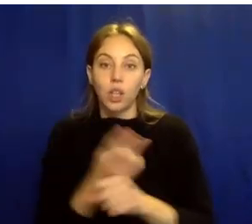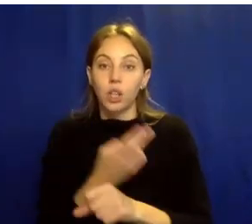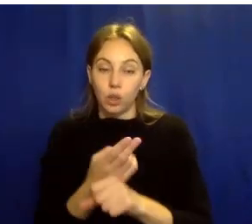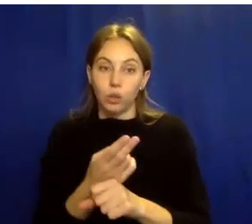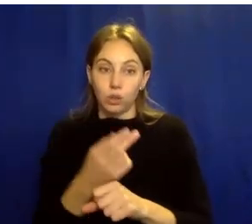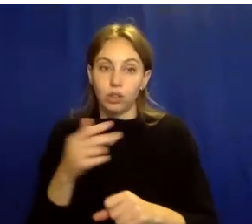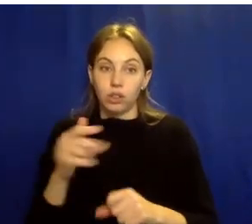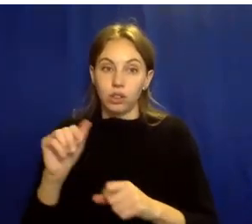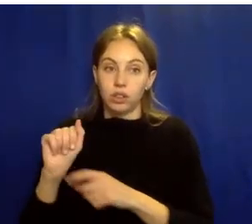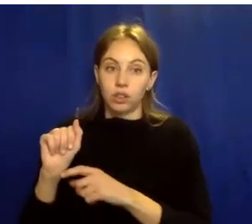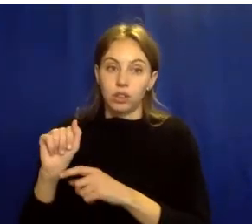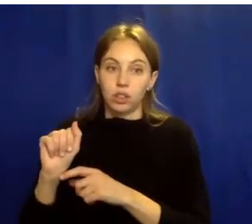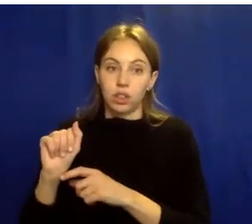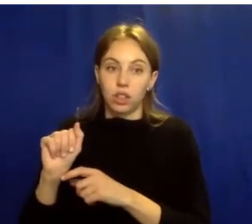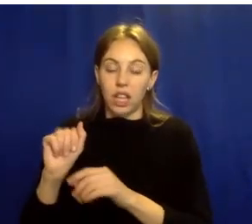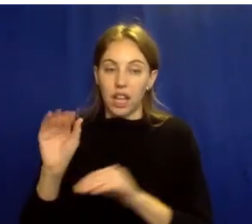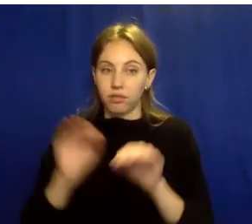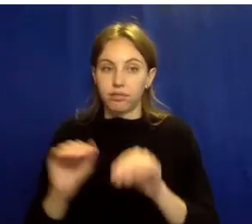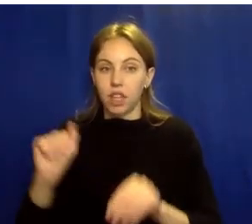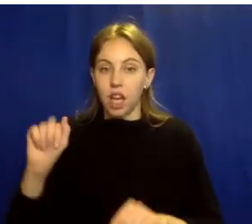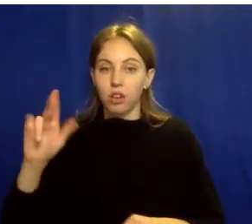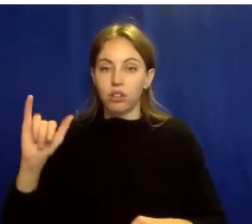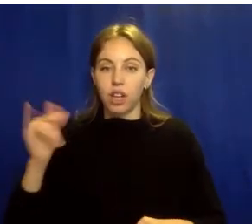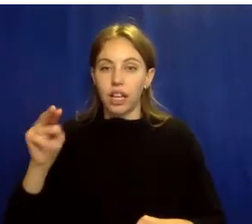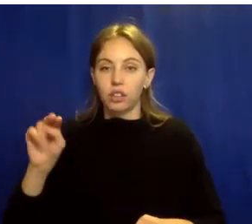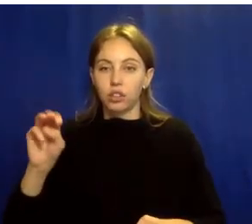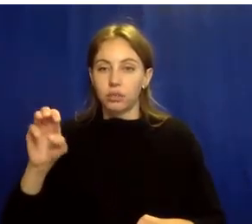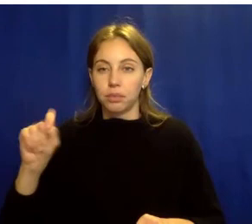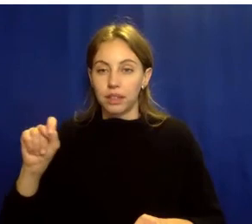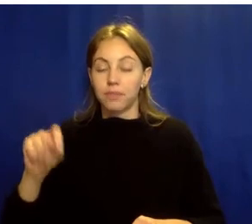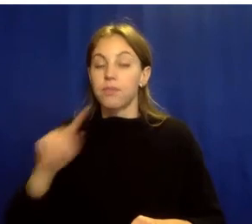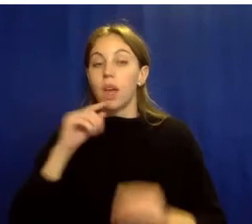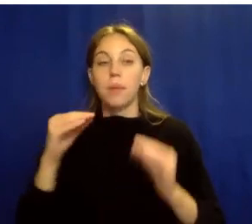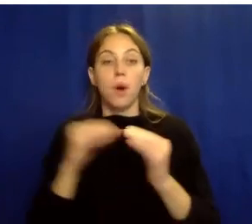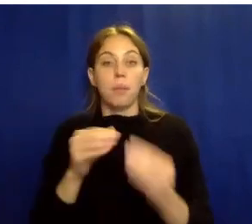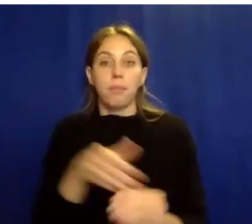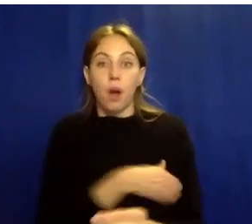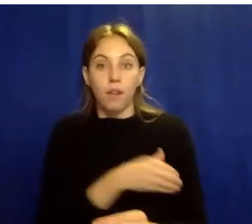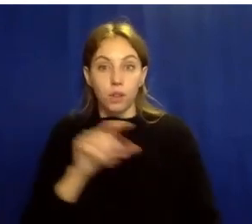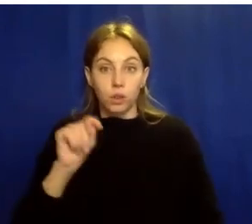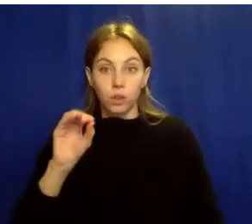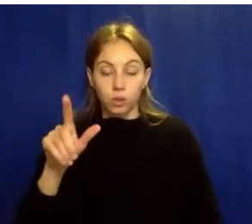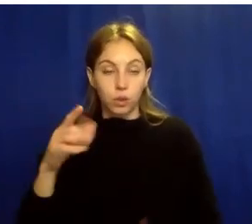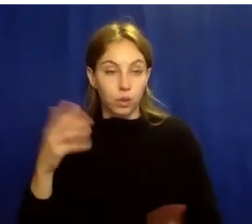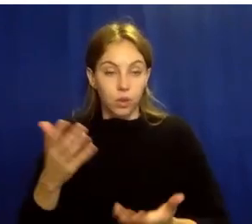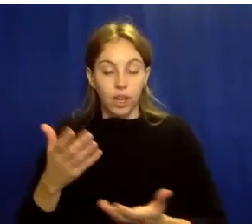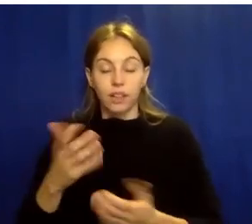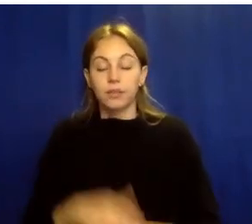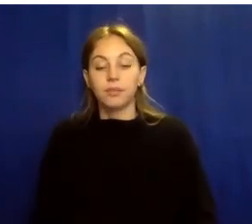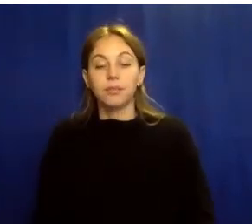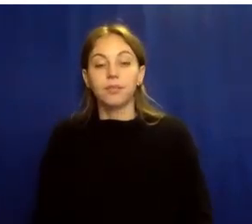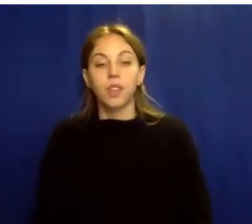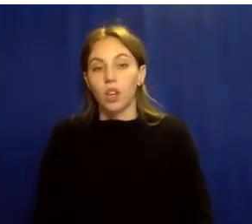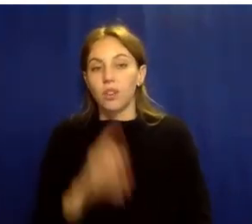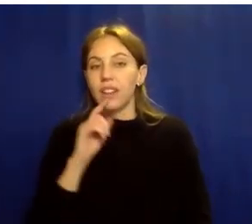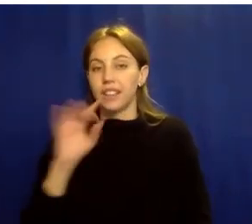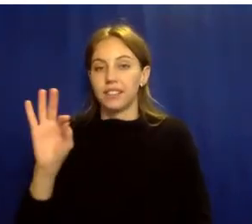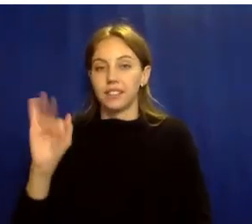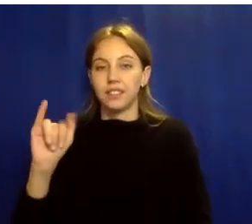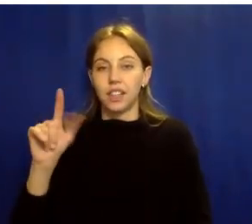arrangement. Probably a more powerful tool on the face of it are the